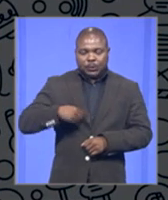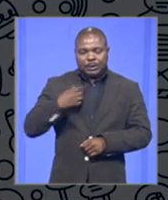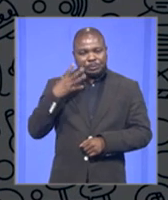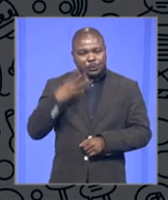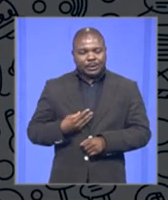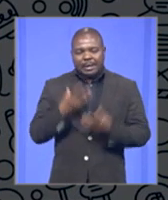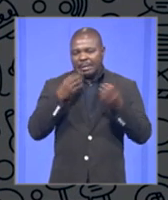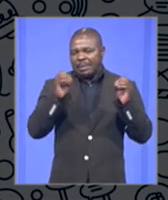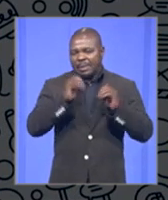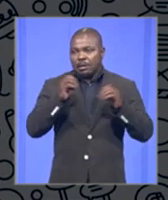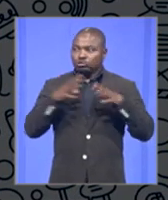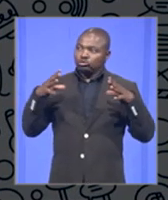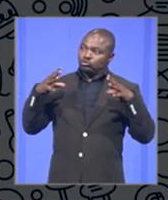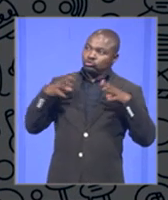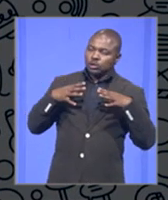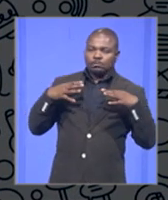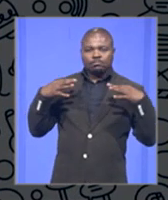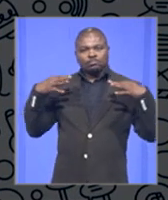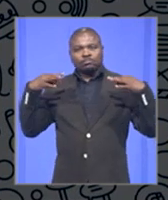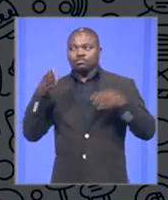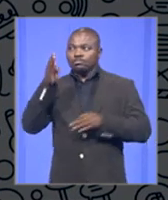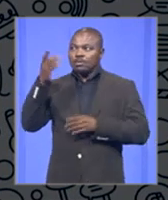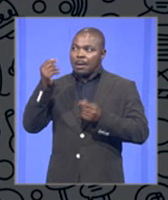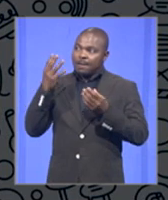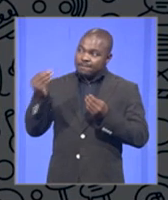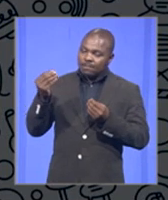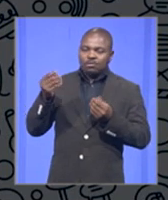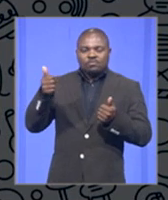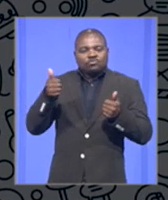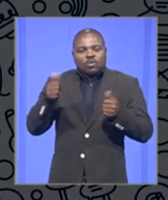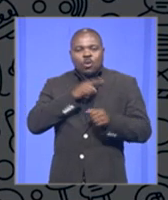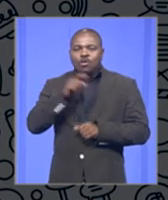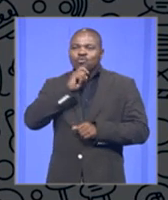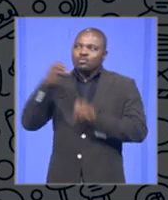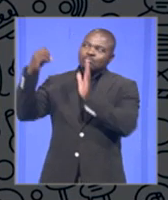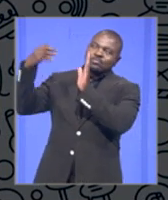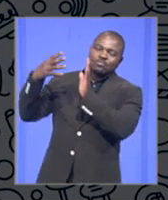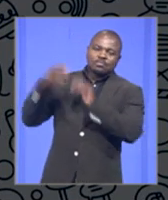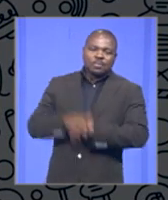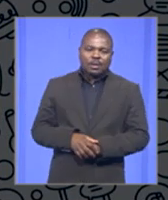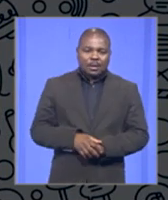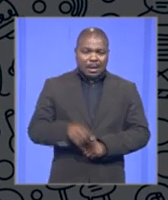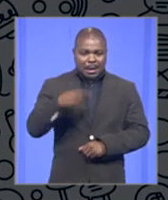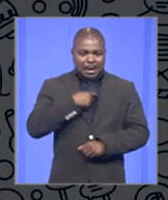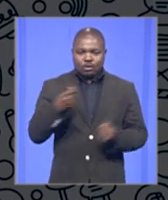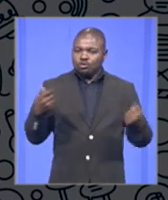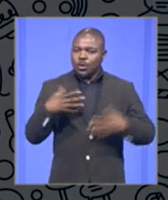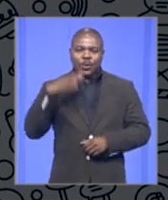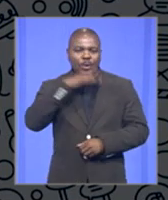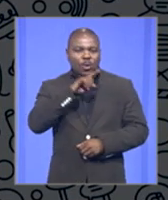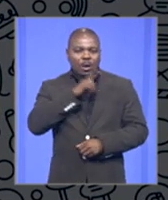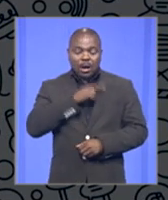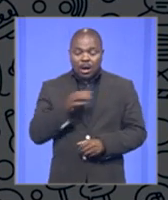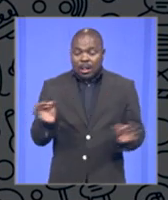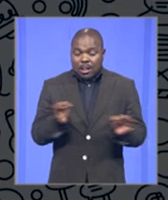senang nix batho ba ritšhi bora ditšhelete bomma ditšhelete ke bona ba tla tswela pele go se ba tla sebedisa disola ke gagamadimo ke seno marigano se tsa tshimolotse go